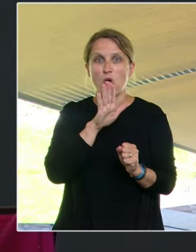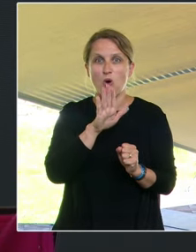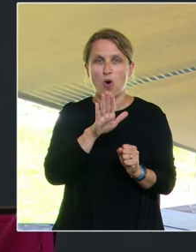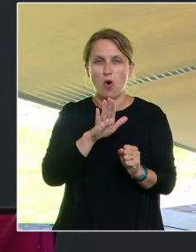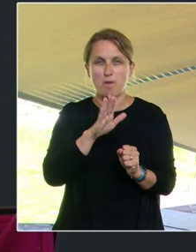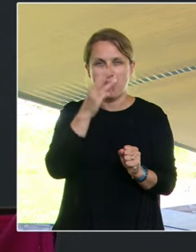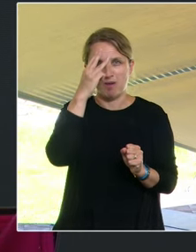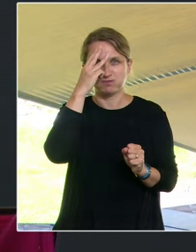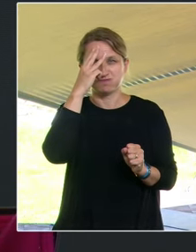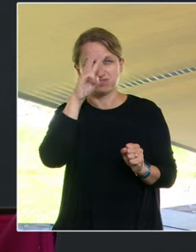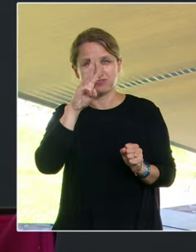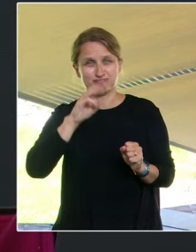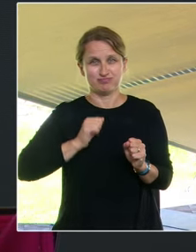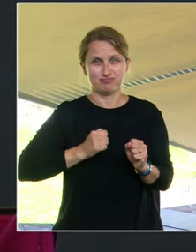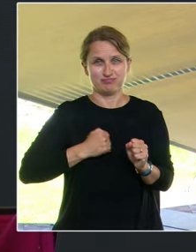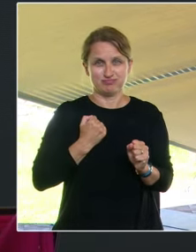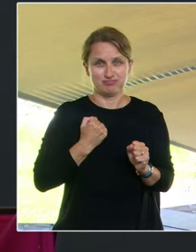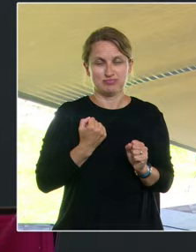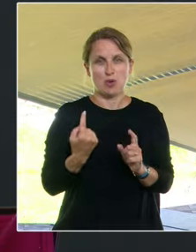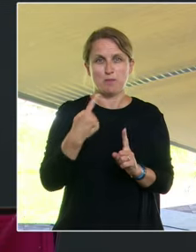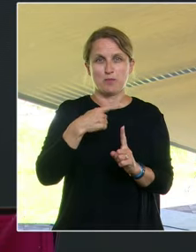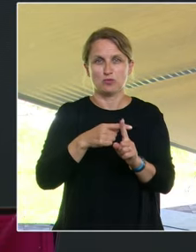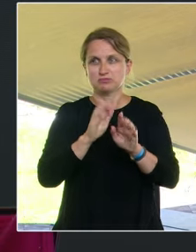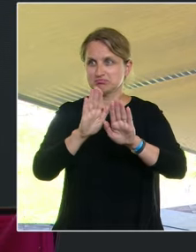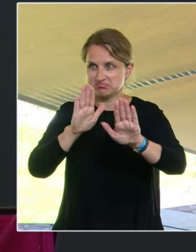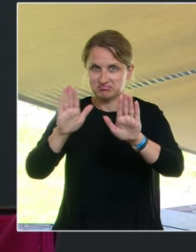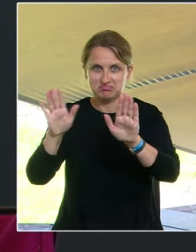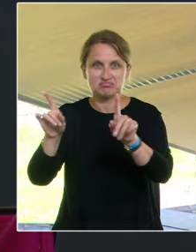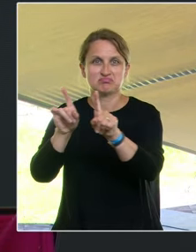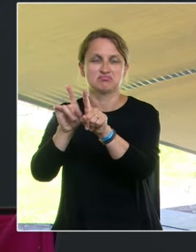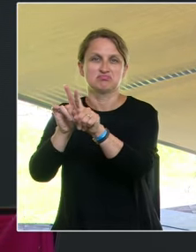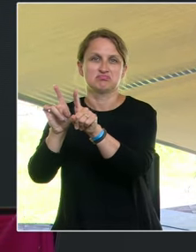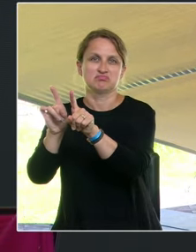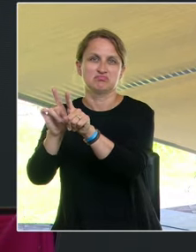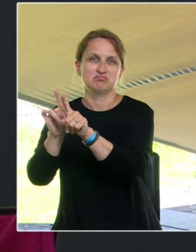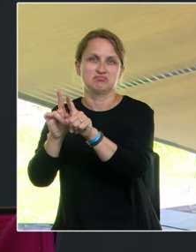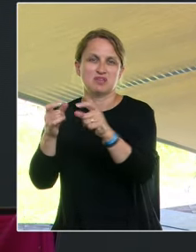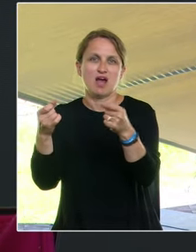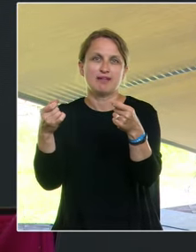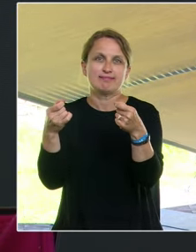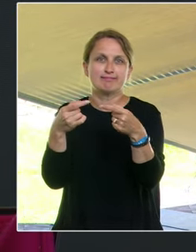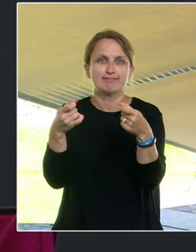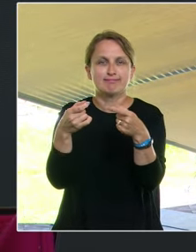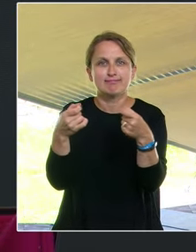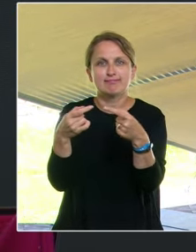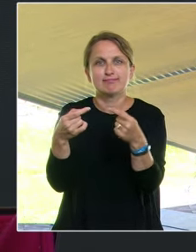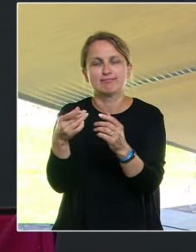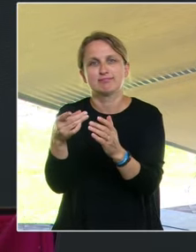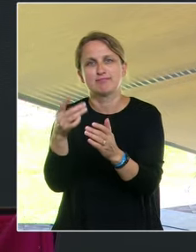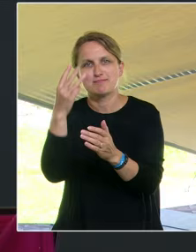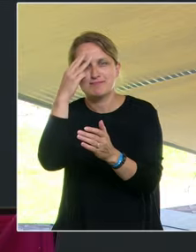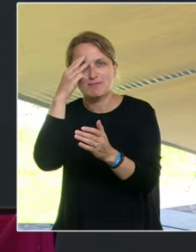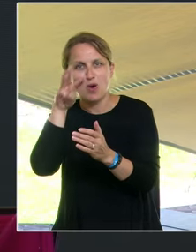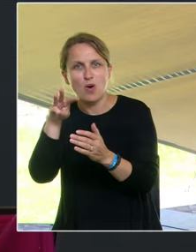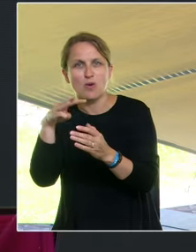eponymous fashion line, she also exhibits frequently and right now works in the intersection of digital fashion and sustainability. And